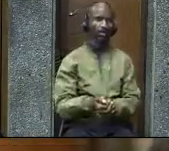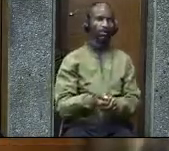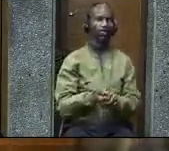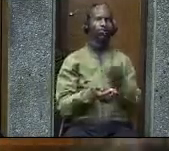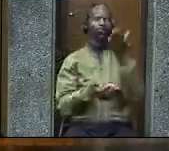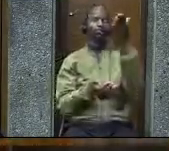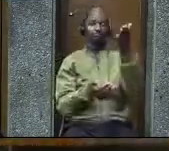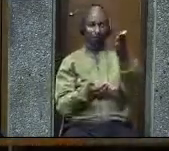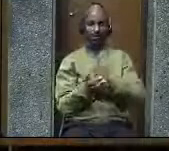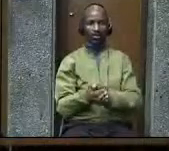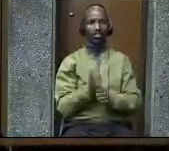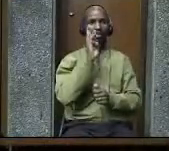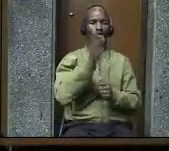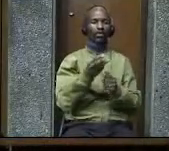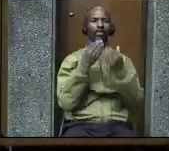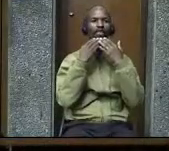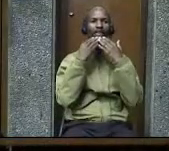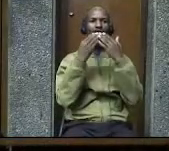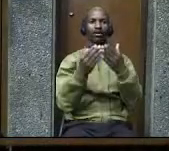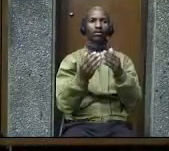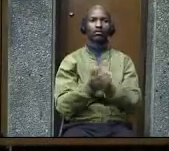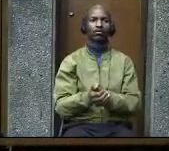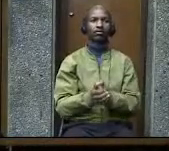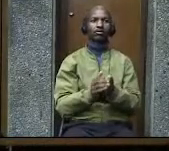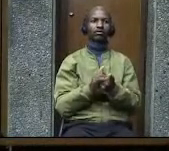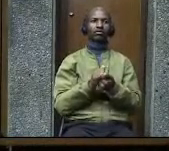Bapam Guako. Oh, okay, thank you very much.